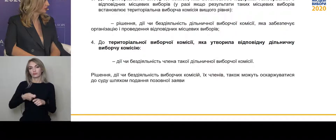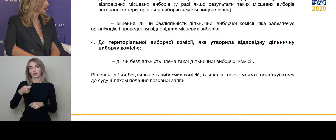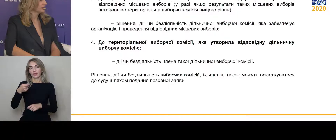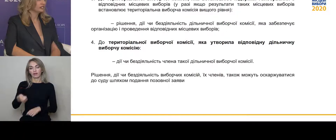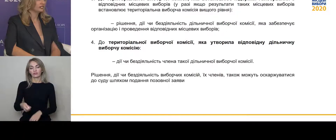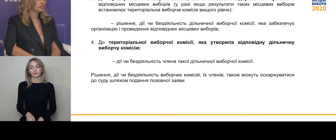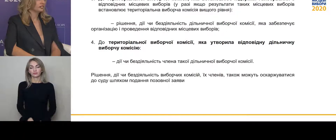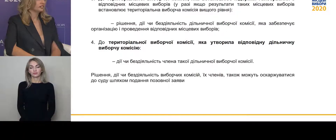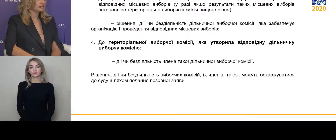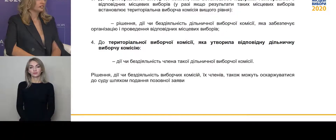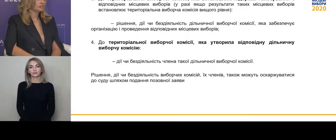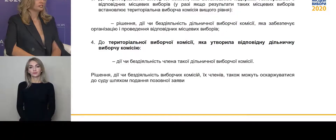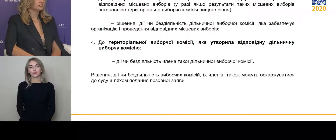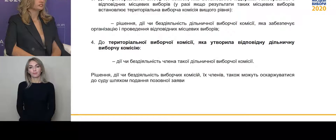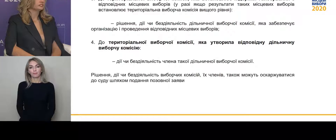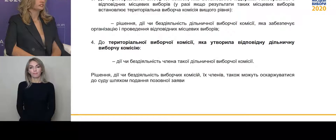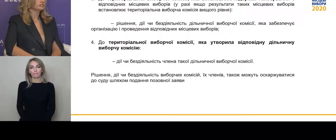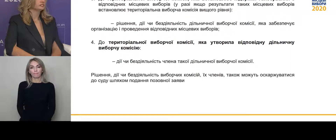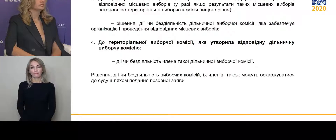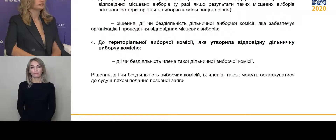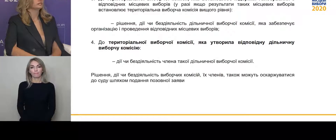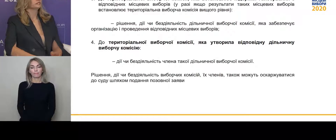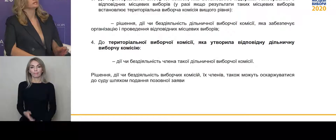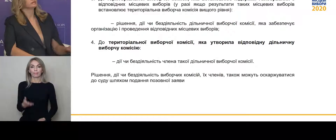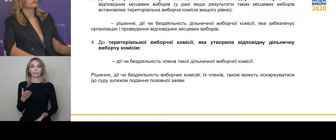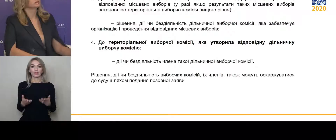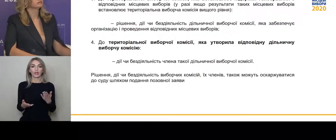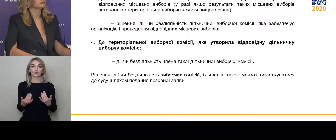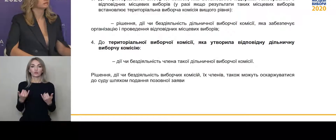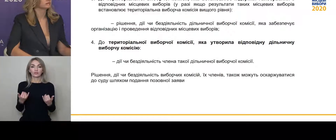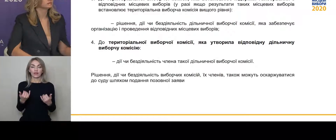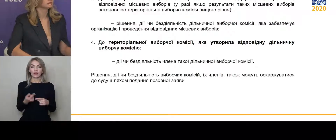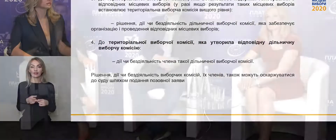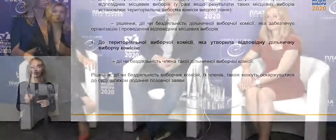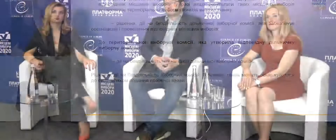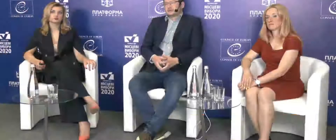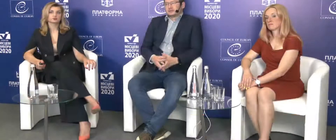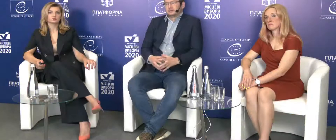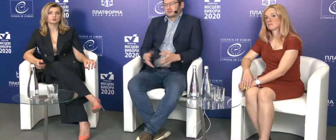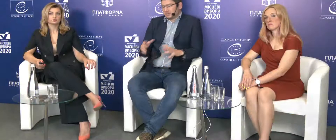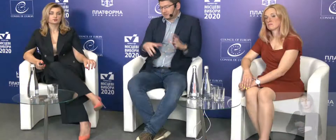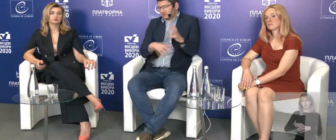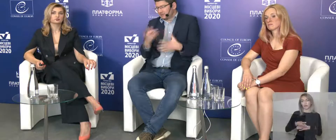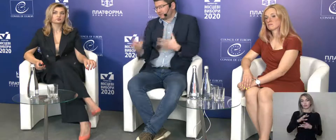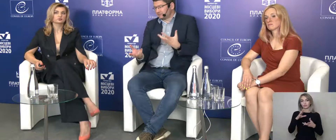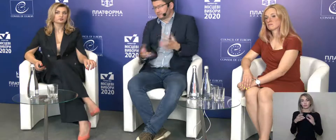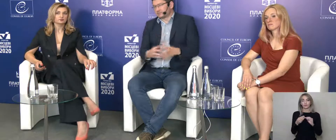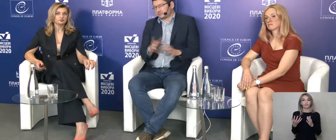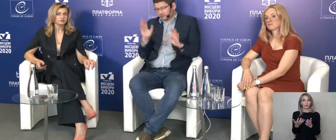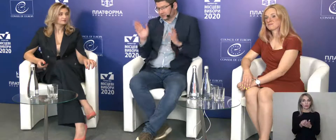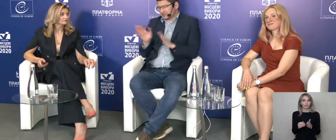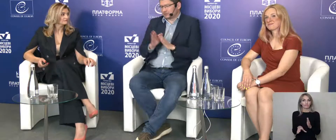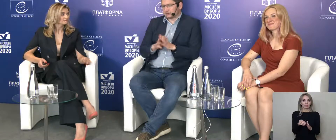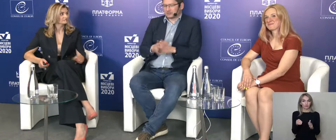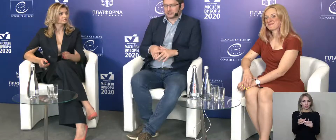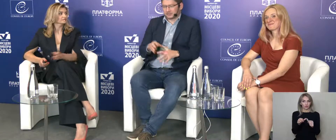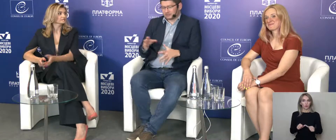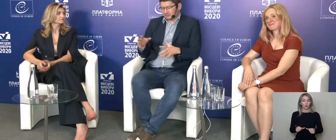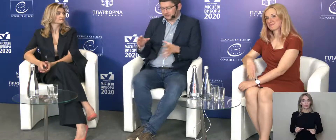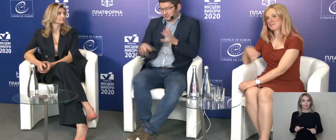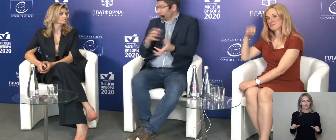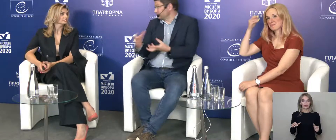can also file the complaints to court. If you recap these two slides, you can say